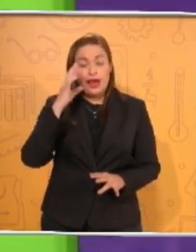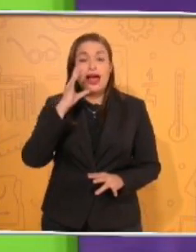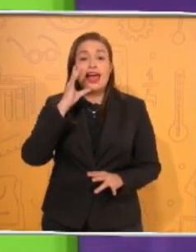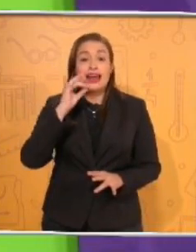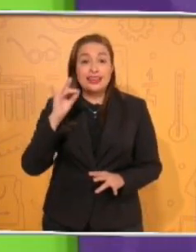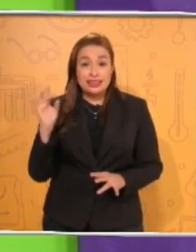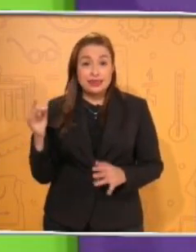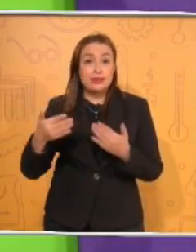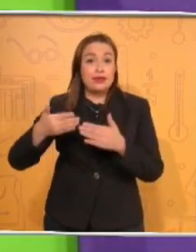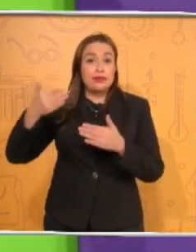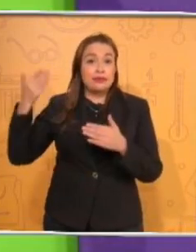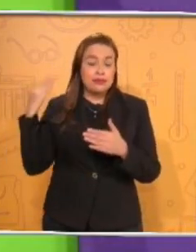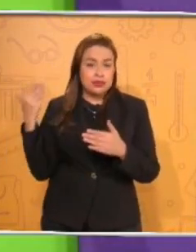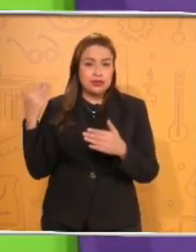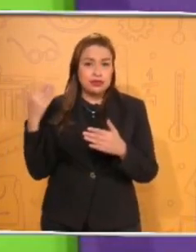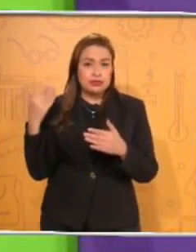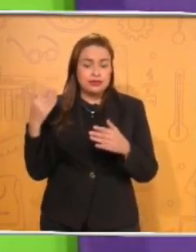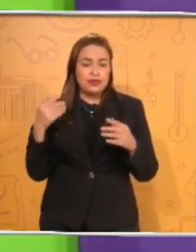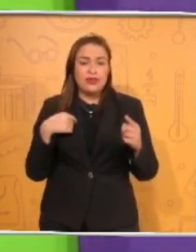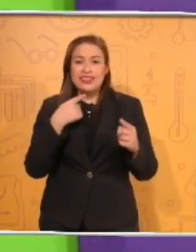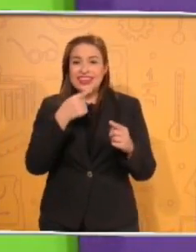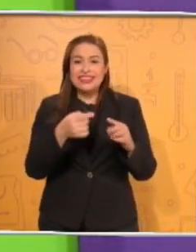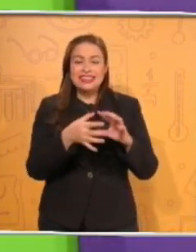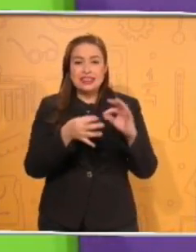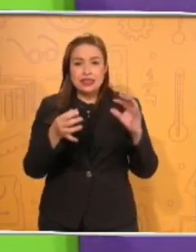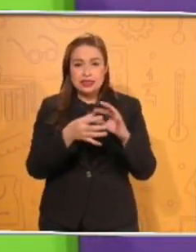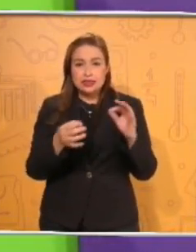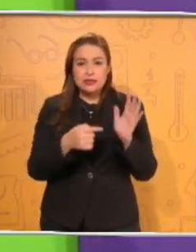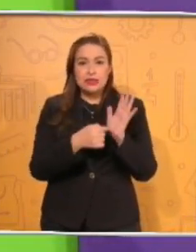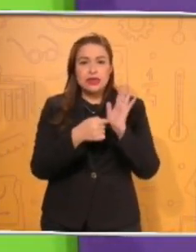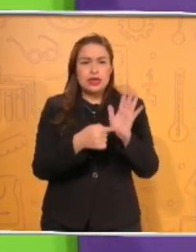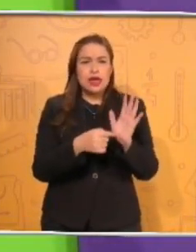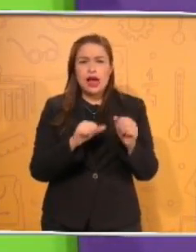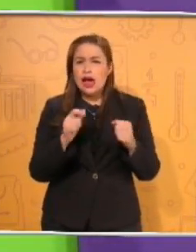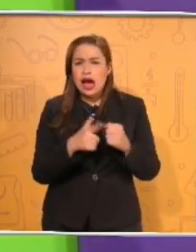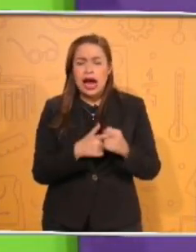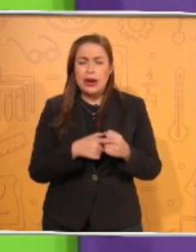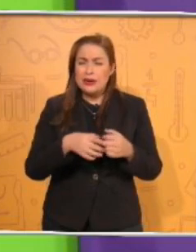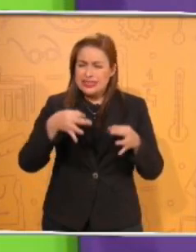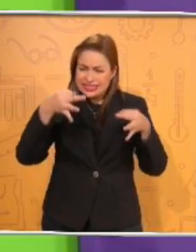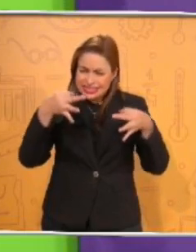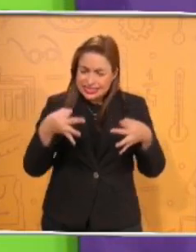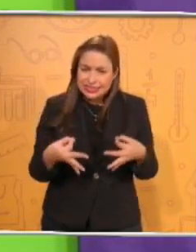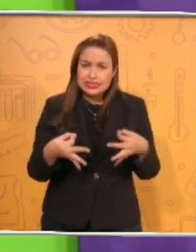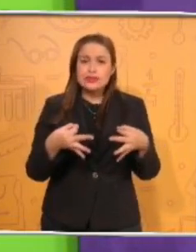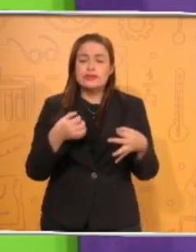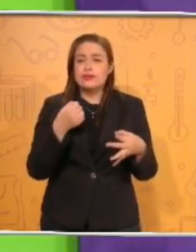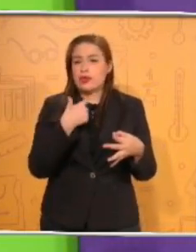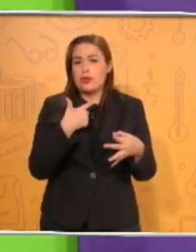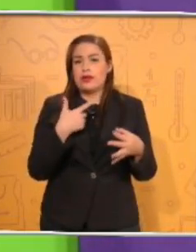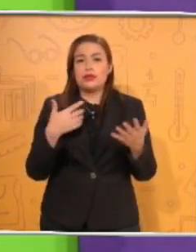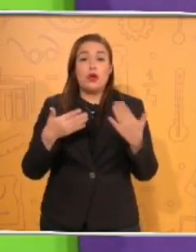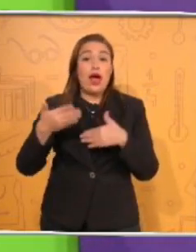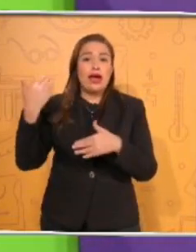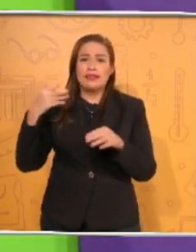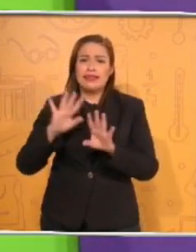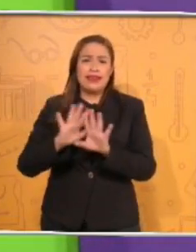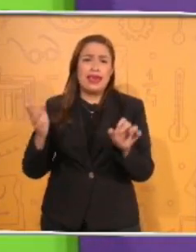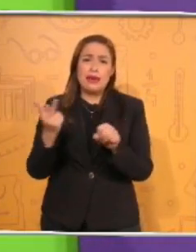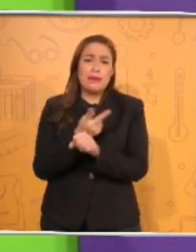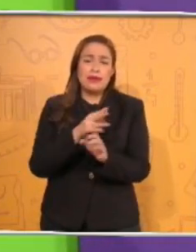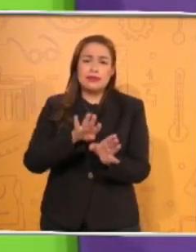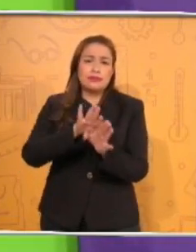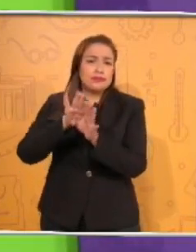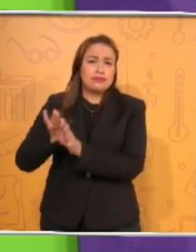past marks and indicates a specific moment in the past, marks a